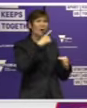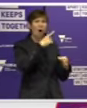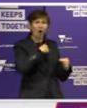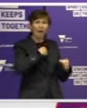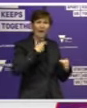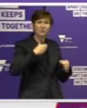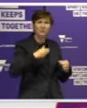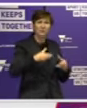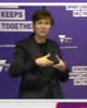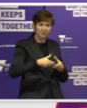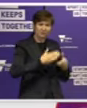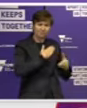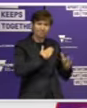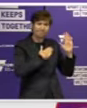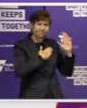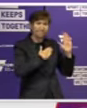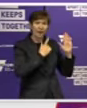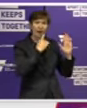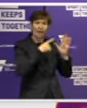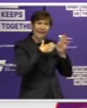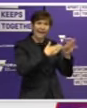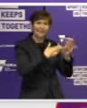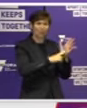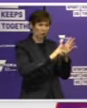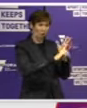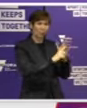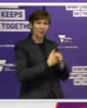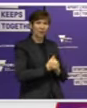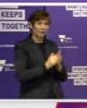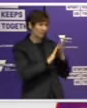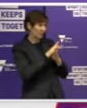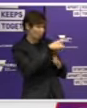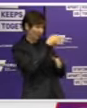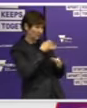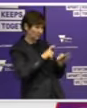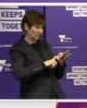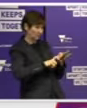I answered that question, no. So, of course, the answer to your question is similarly, no.